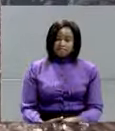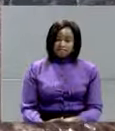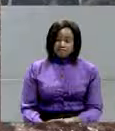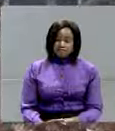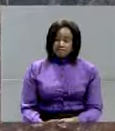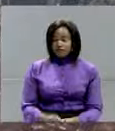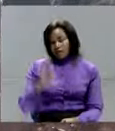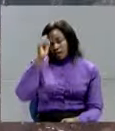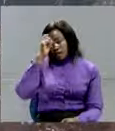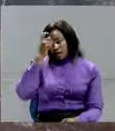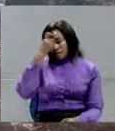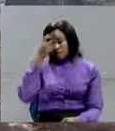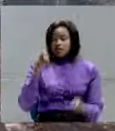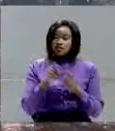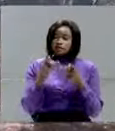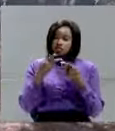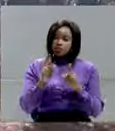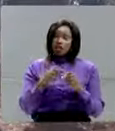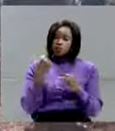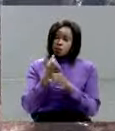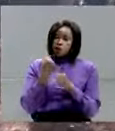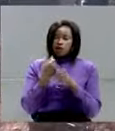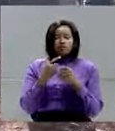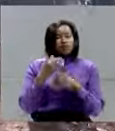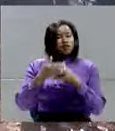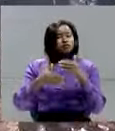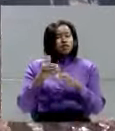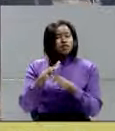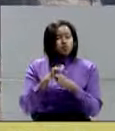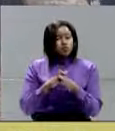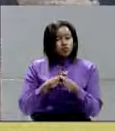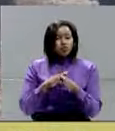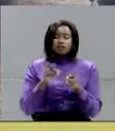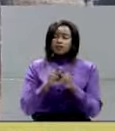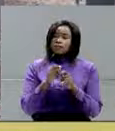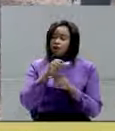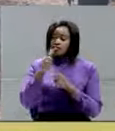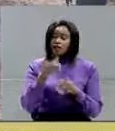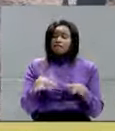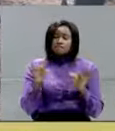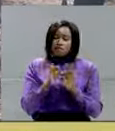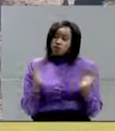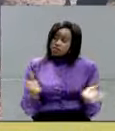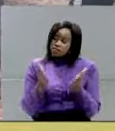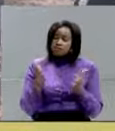The government has intensified its efforts. The process is slow, thus calling for others to pursue a just